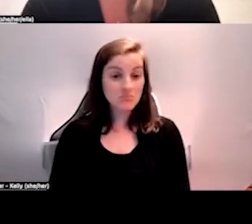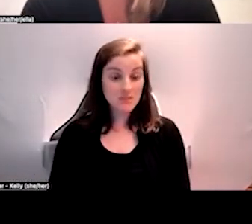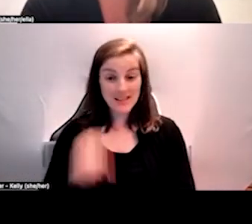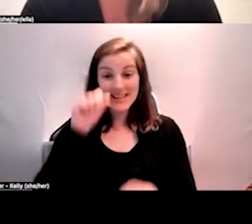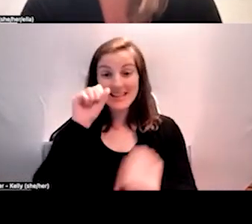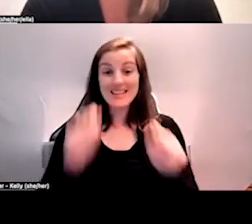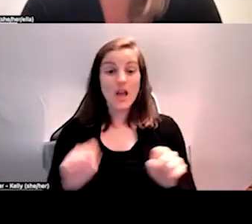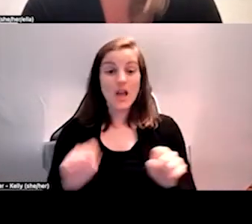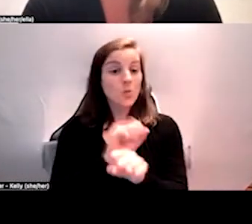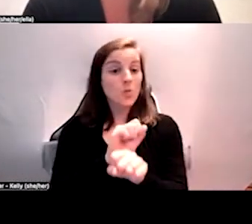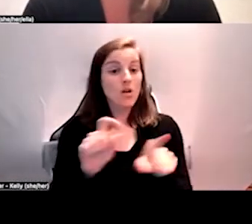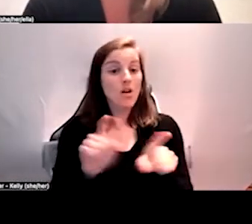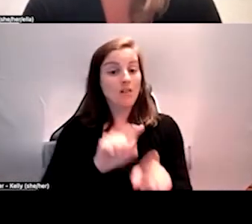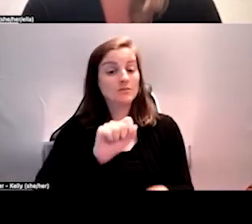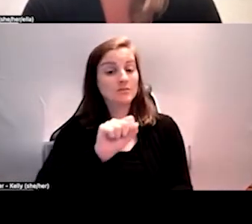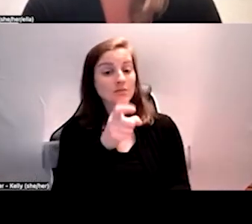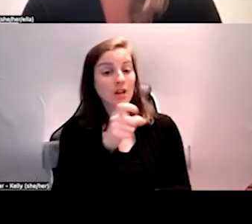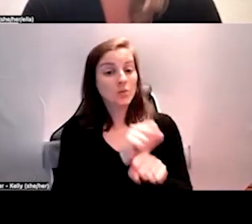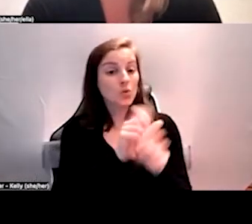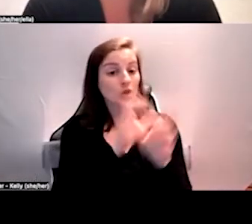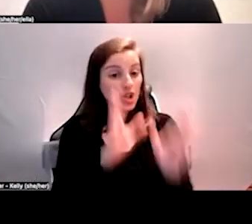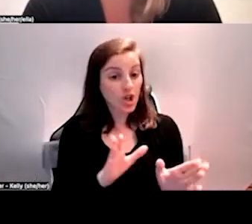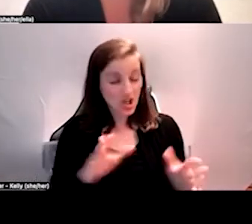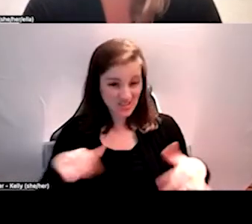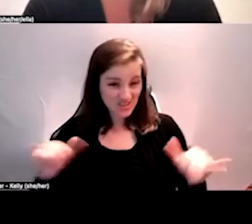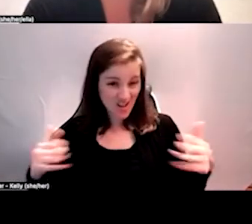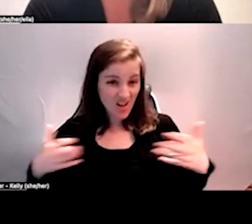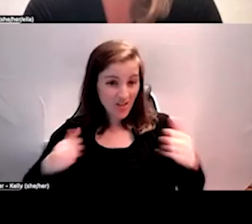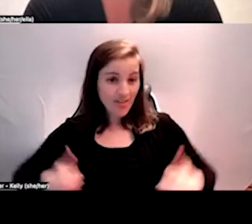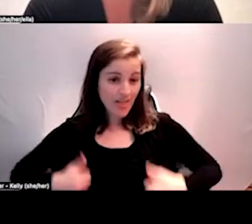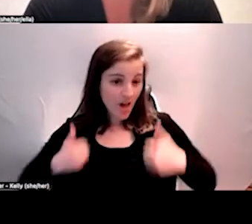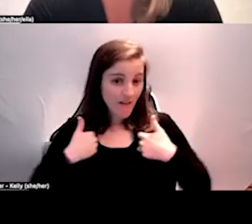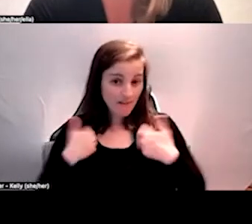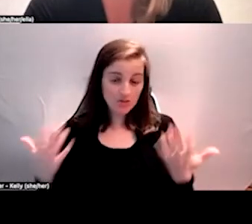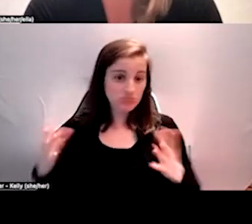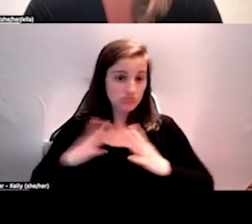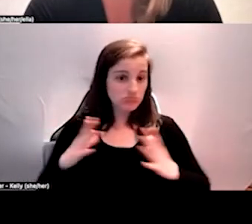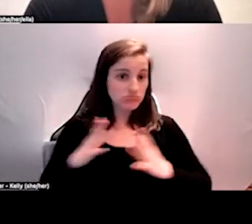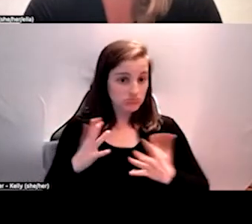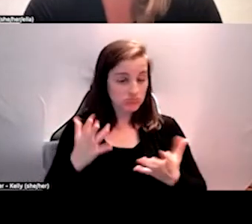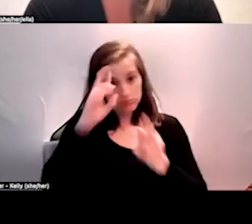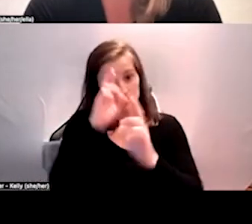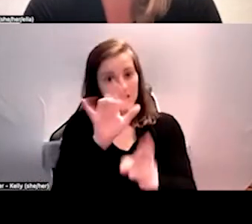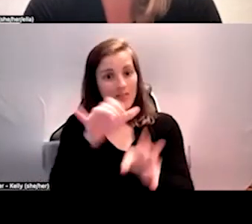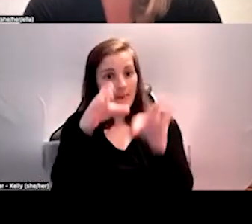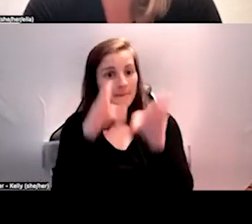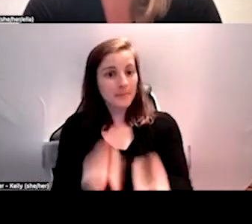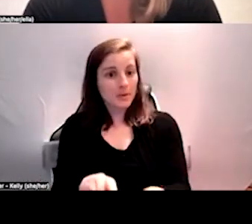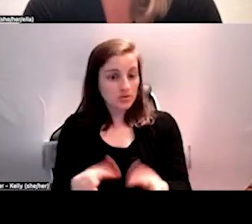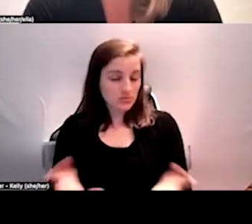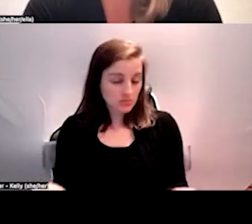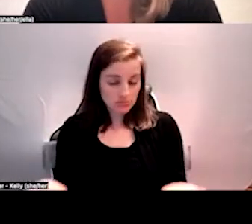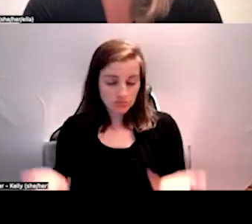have a healthy life, and that's fine. There's no judgment here. It's just really respecting your own choices.